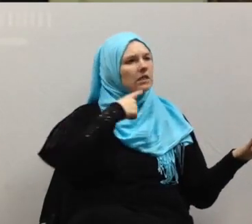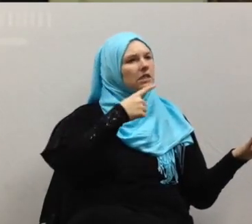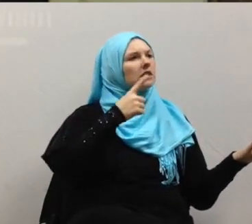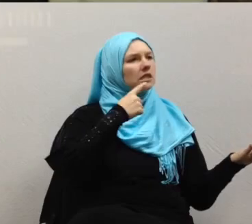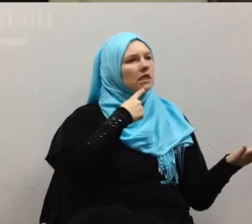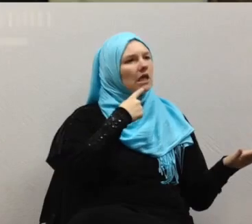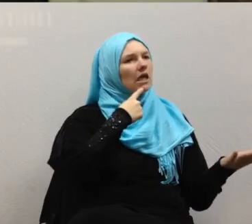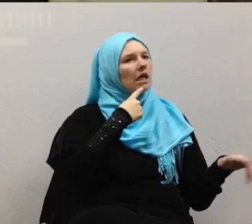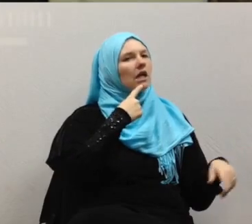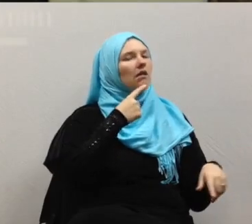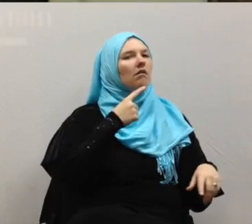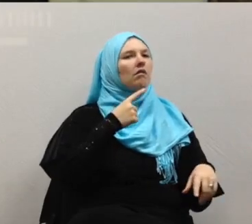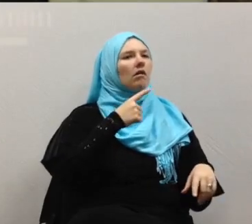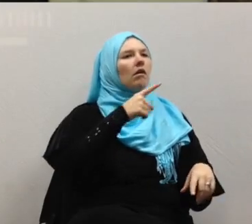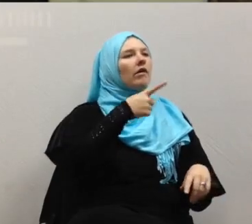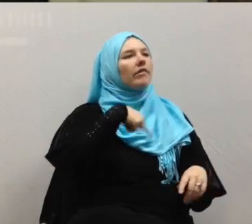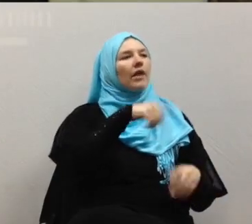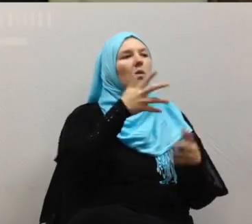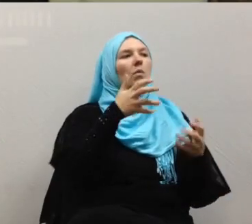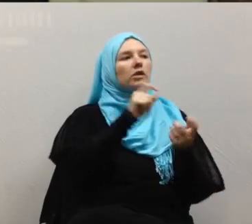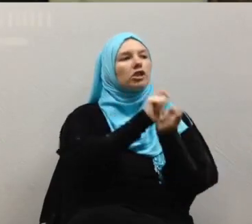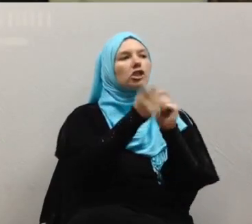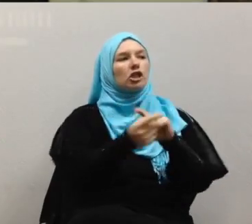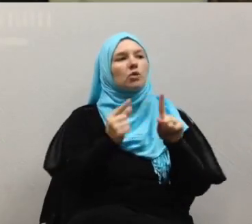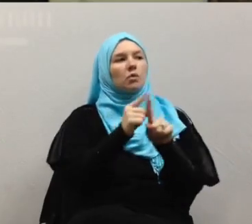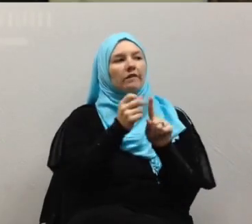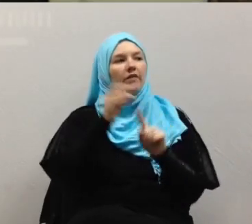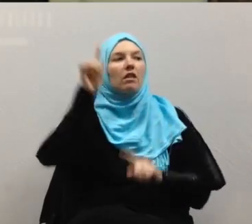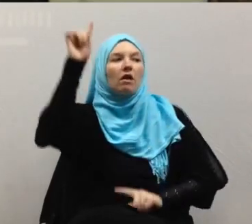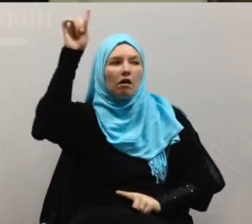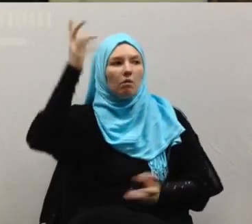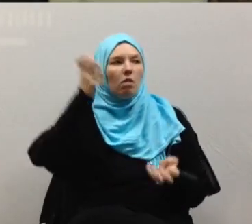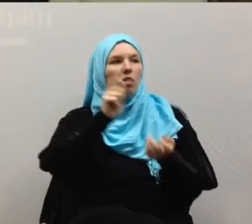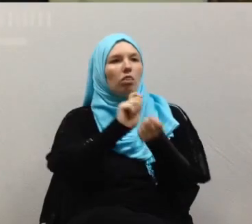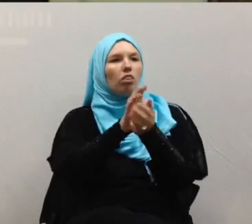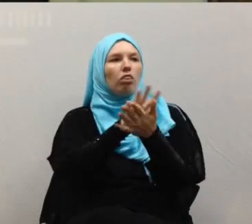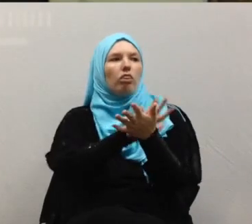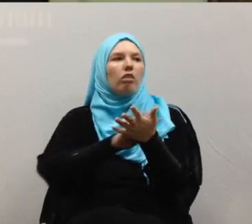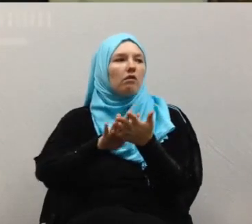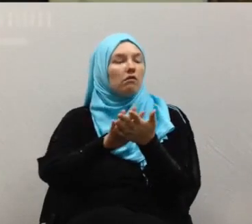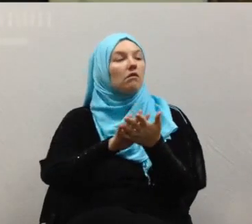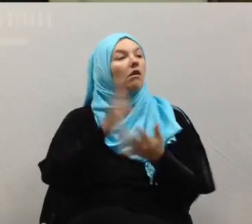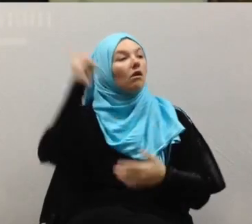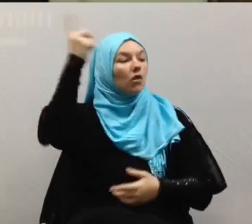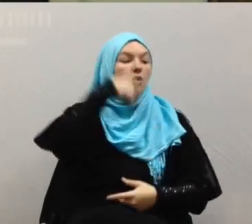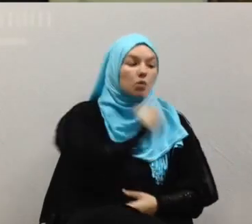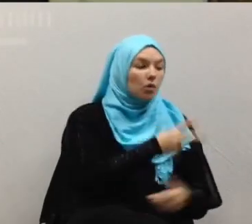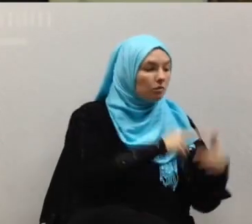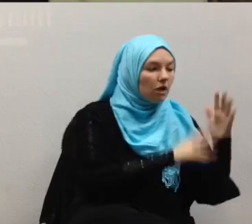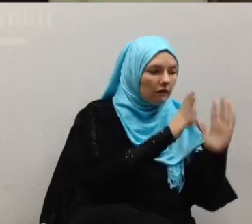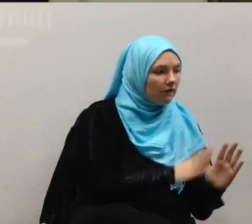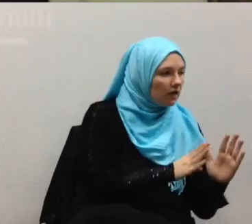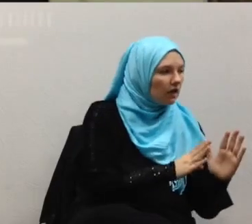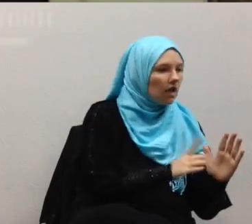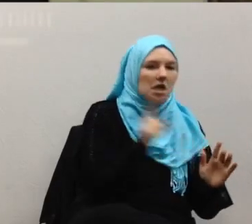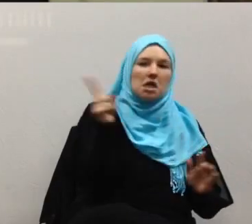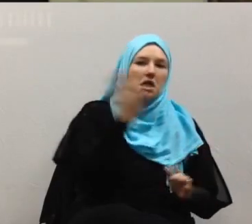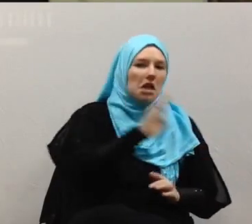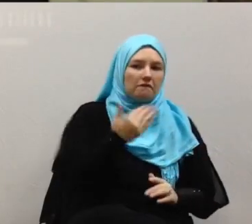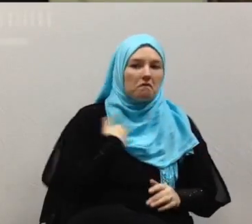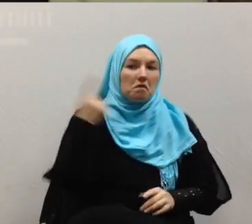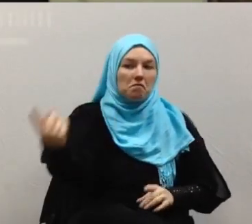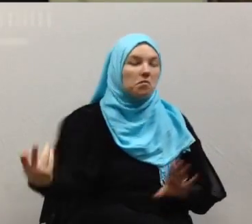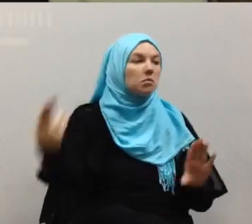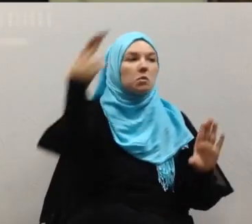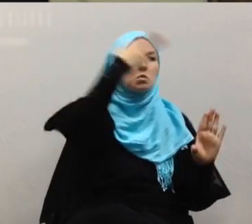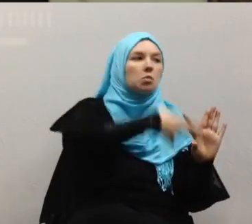Allah. Allah subhanahu wa ta'ala told the Prophet, never have them join you in any war